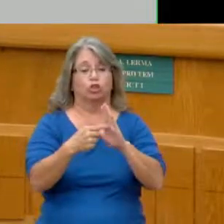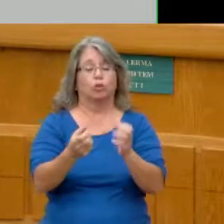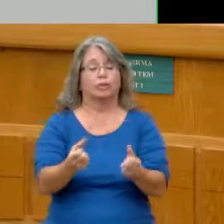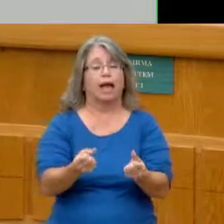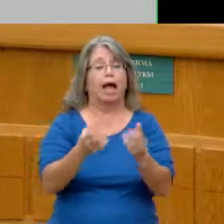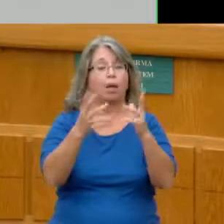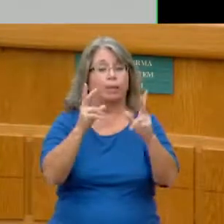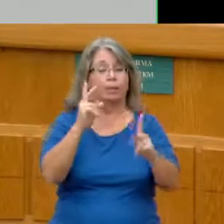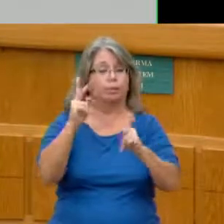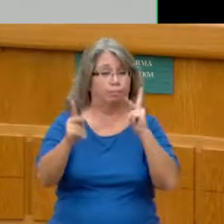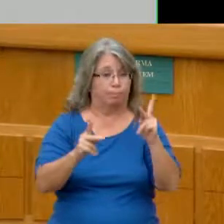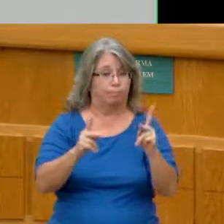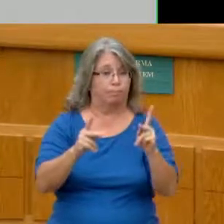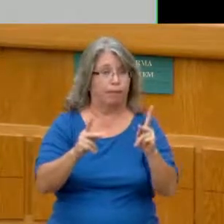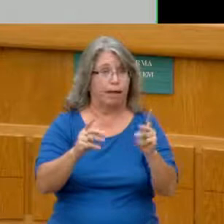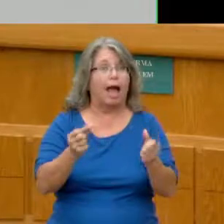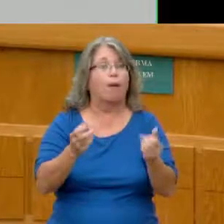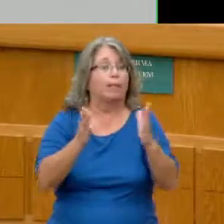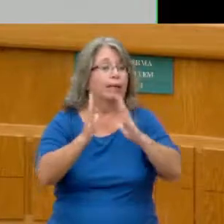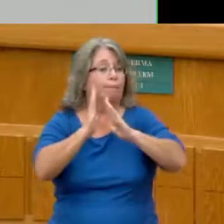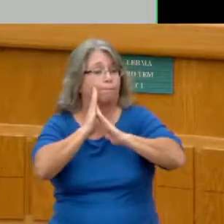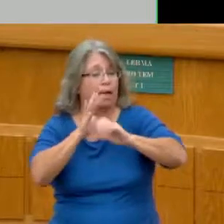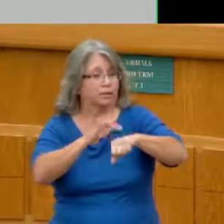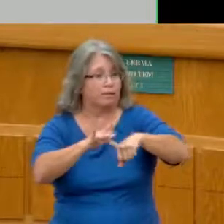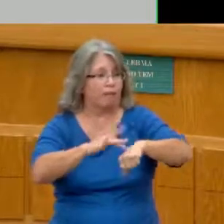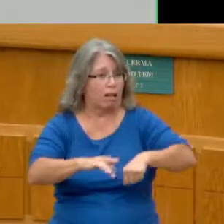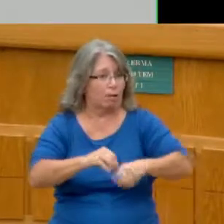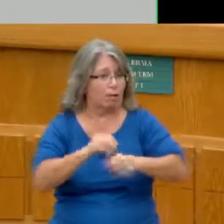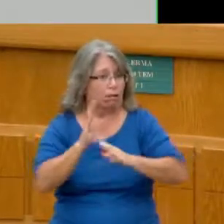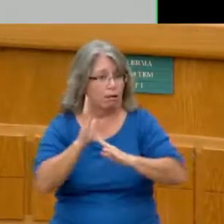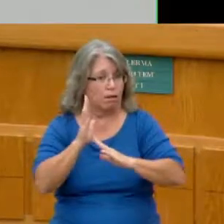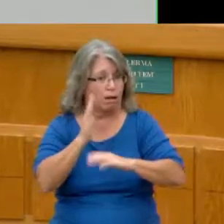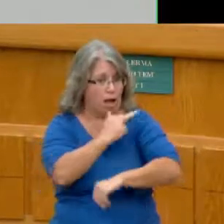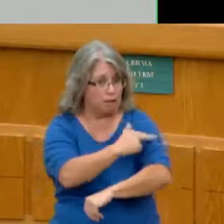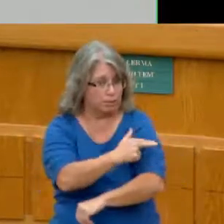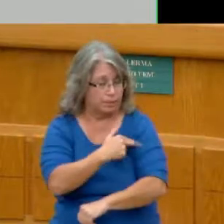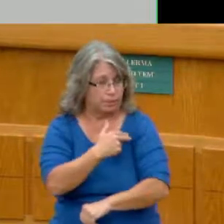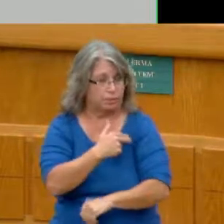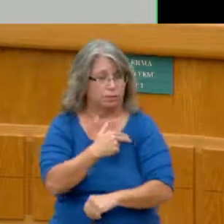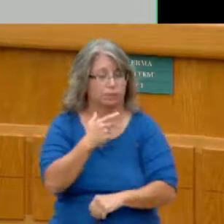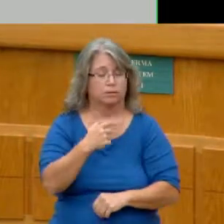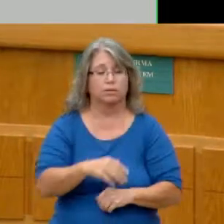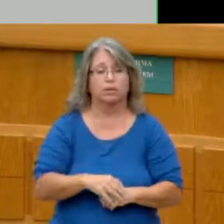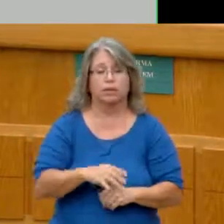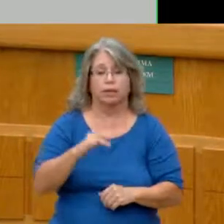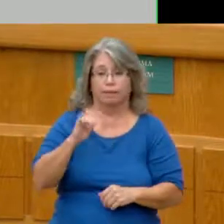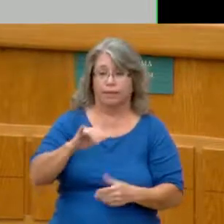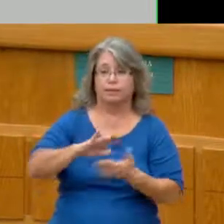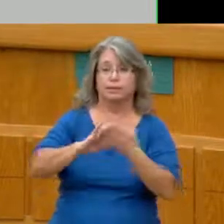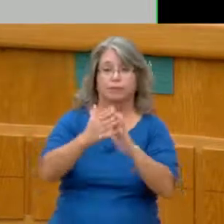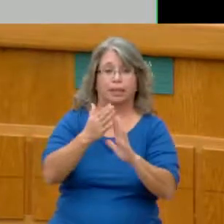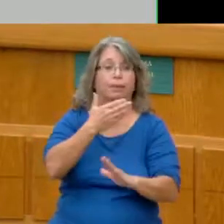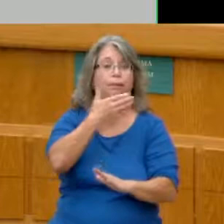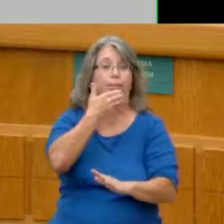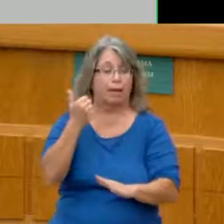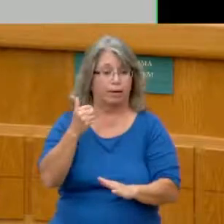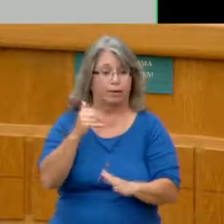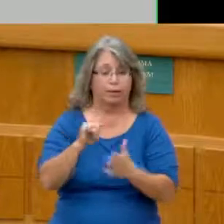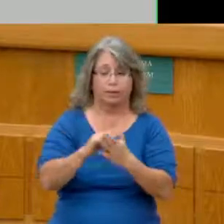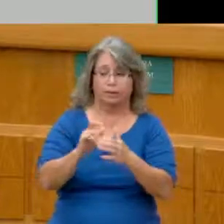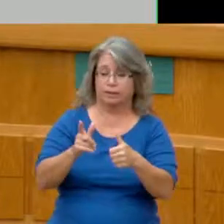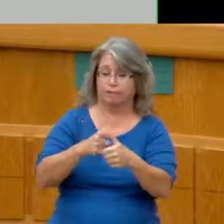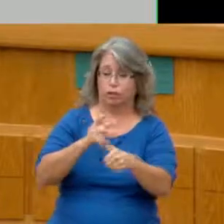low, and that's good. So this is that 15% marker that we've been looking. And this is the first time since I came back to do